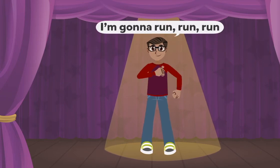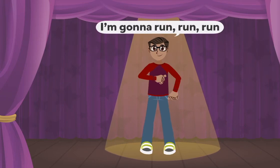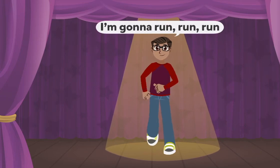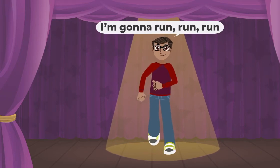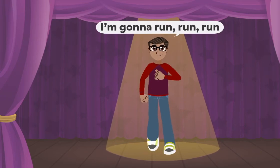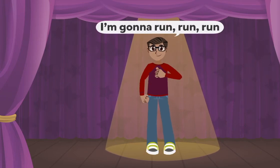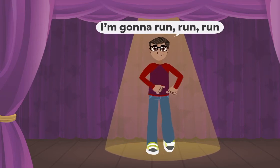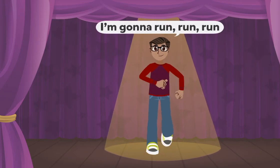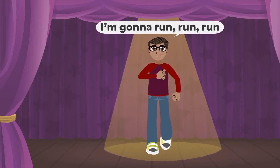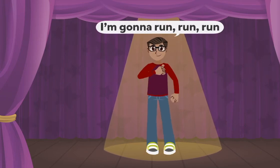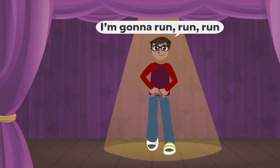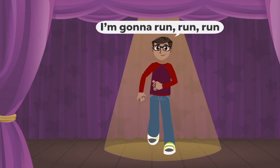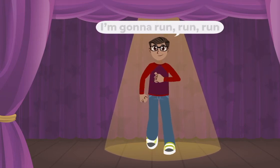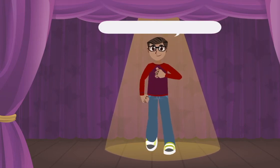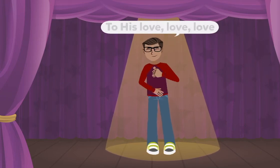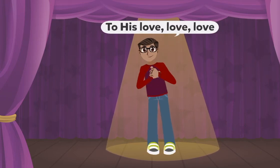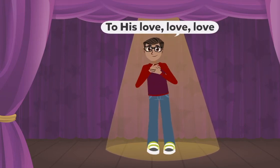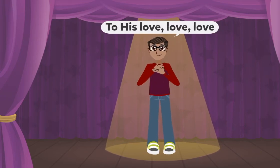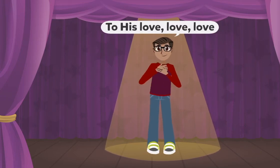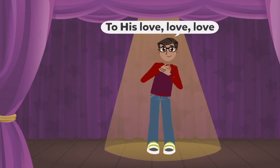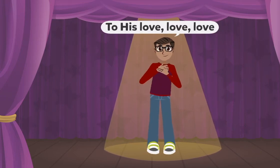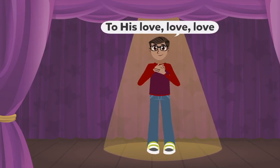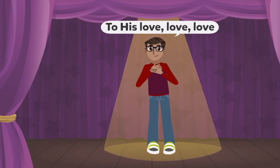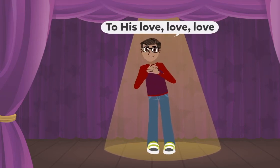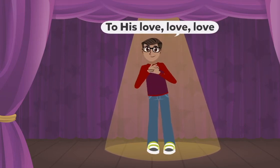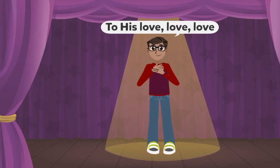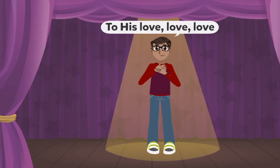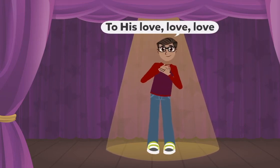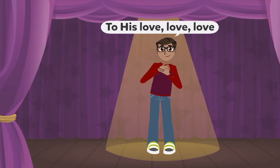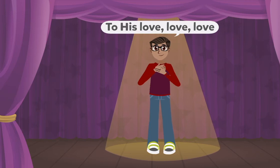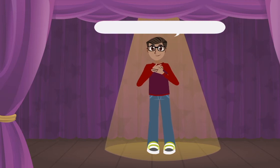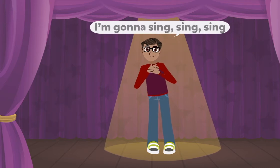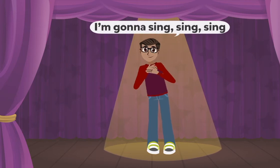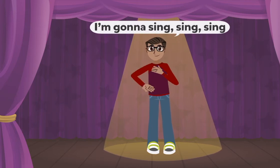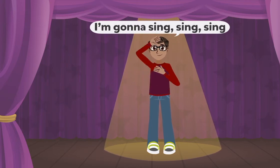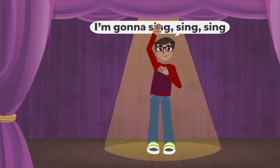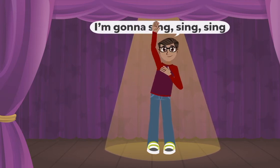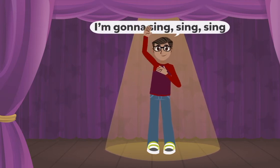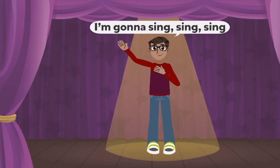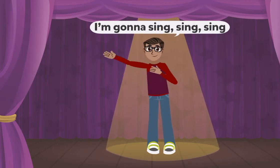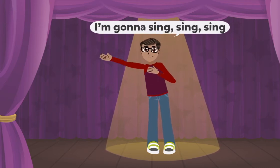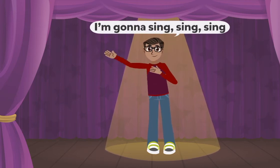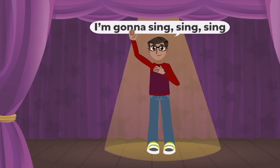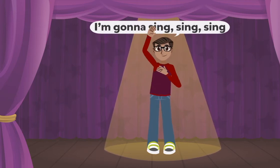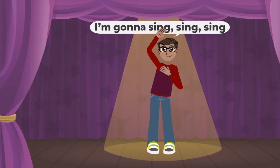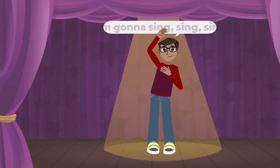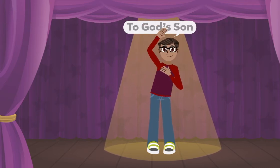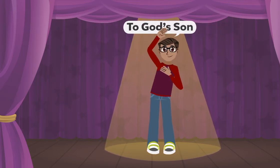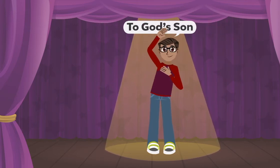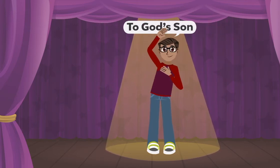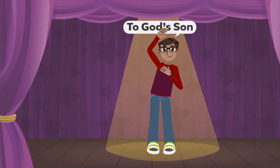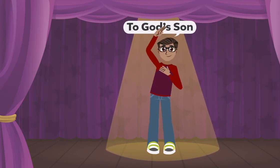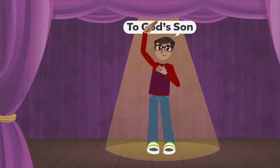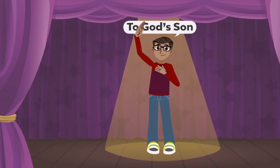I'm gonna run, run, run to His love, love, love. I'm gonna sing, sing,